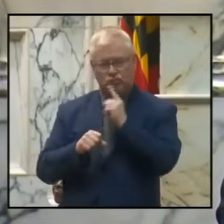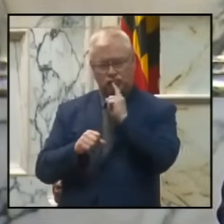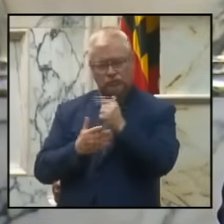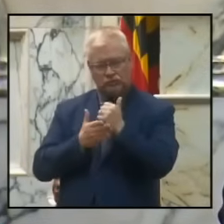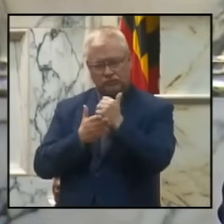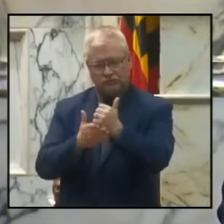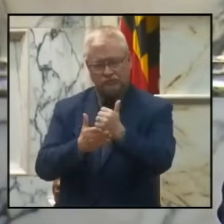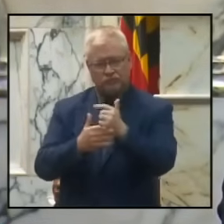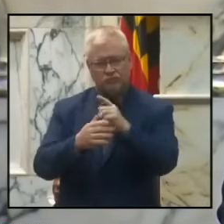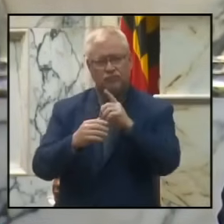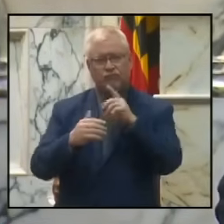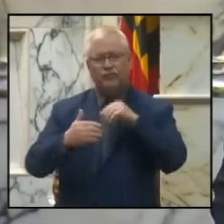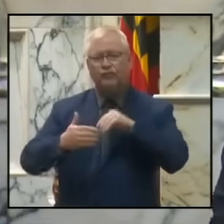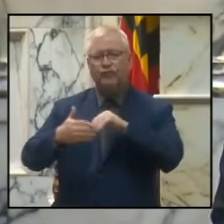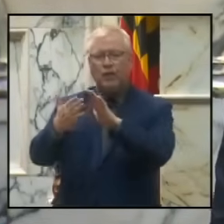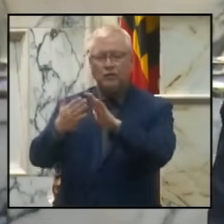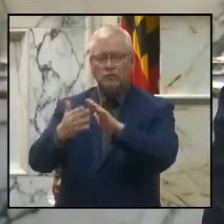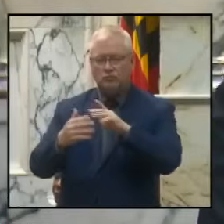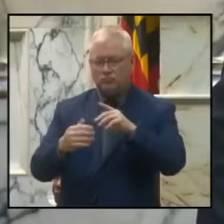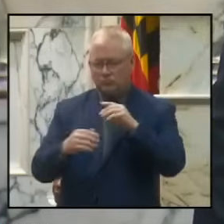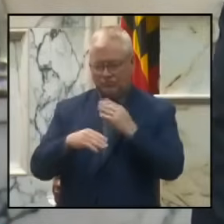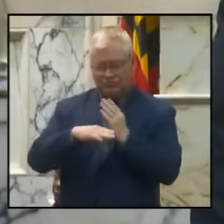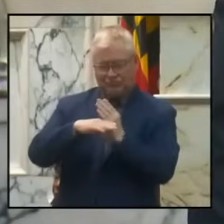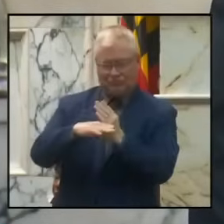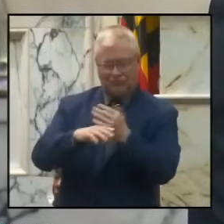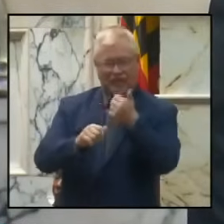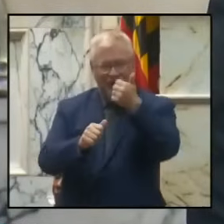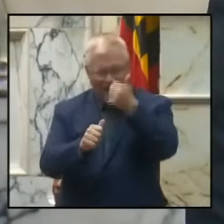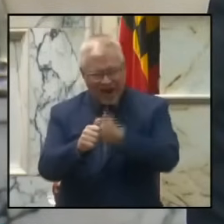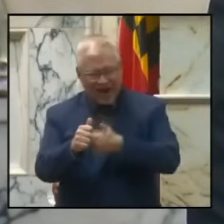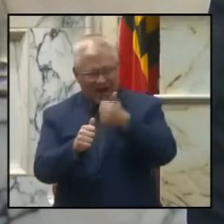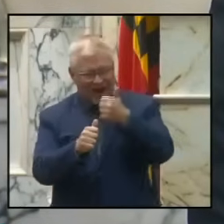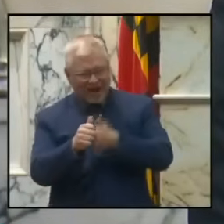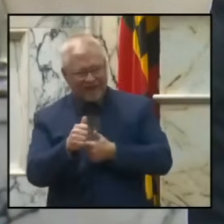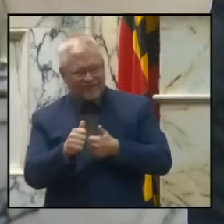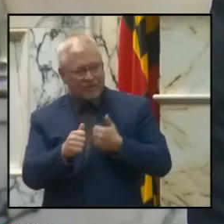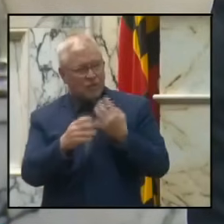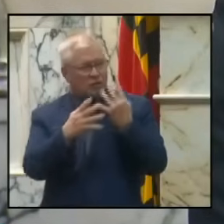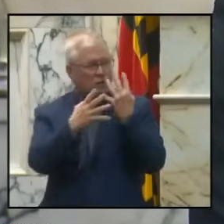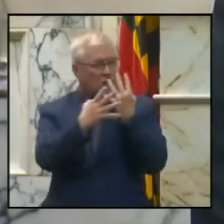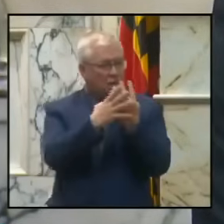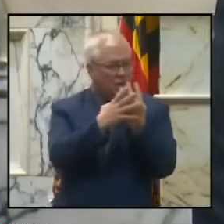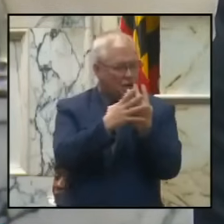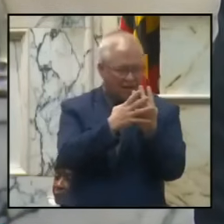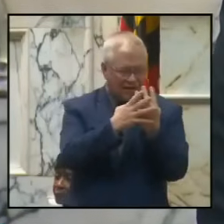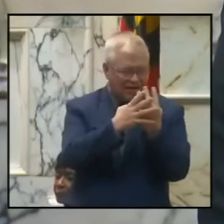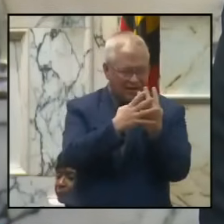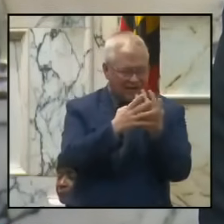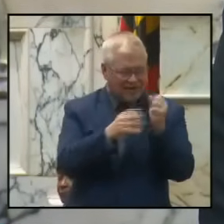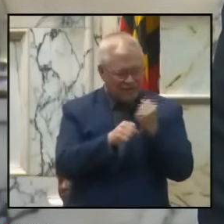every single sentence needs to be treated like a life sentence. And that